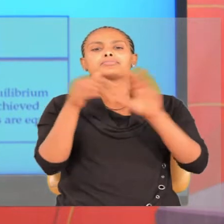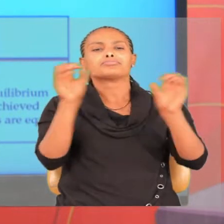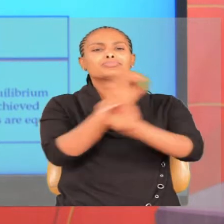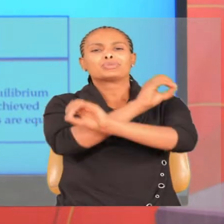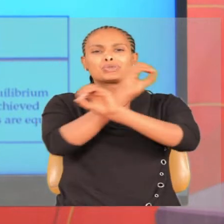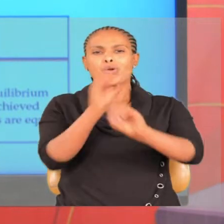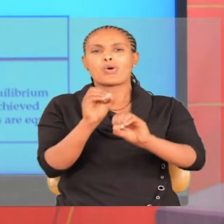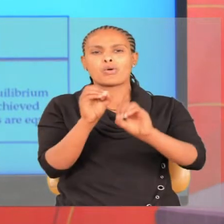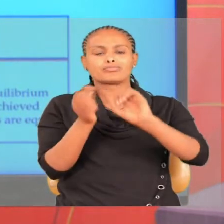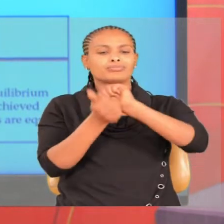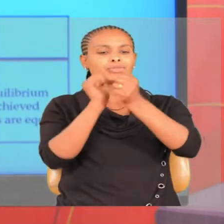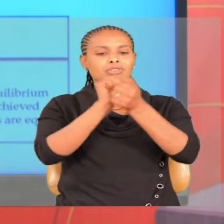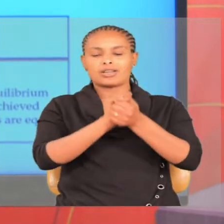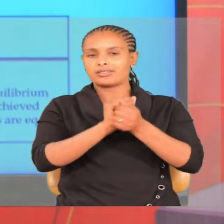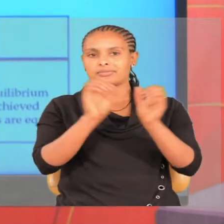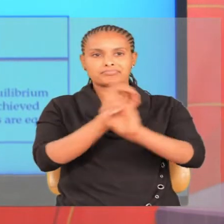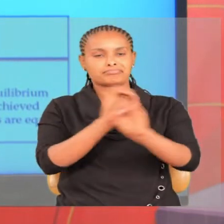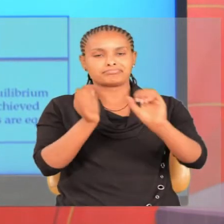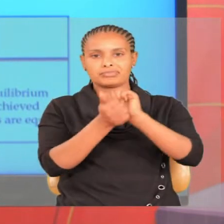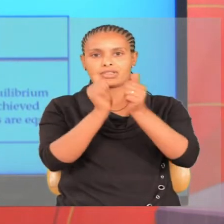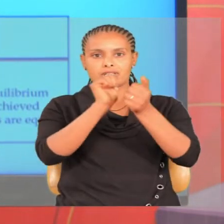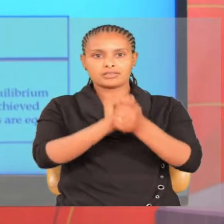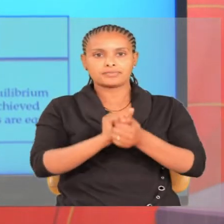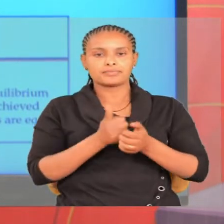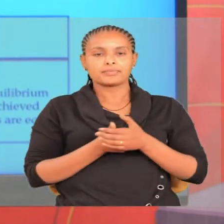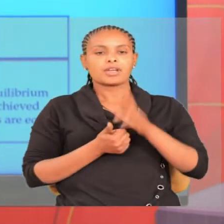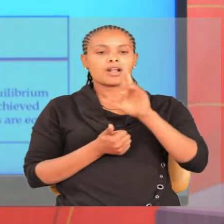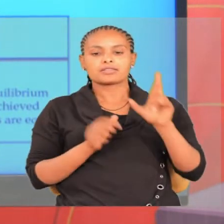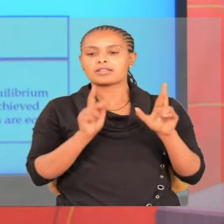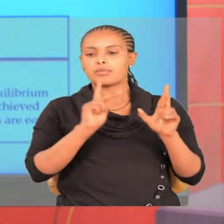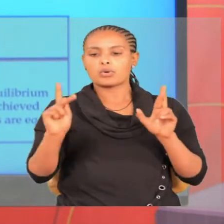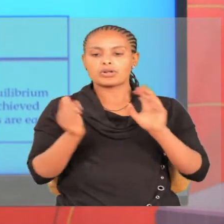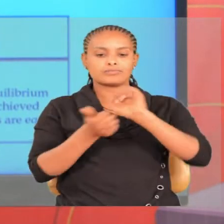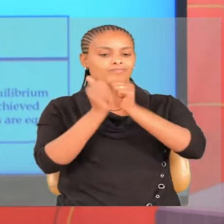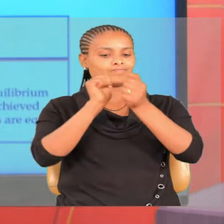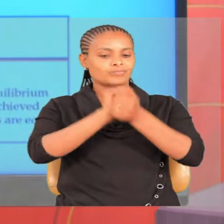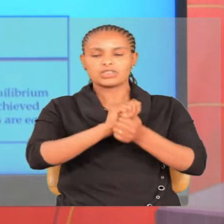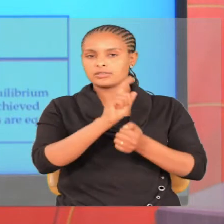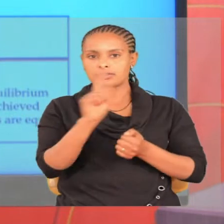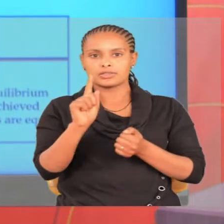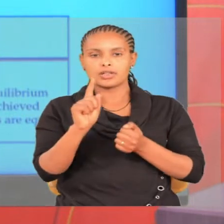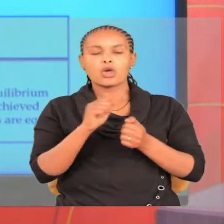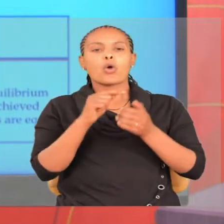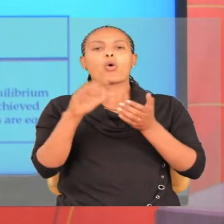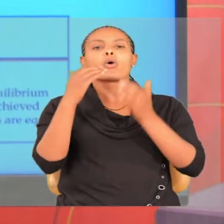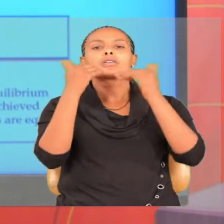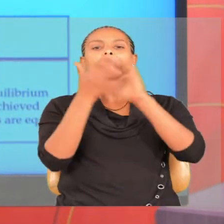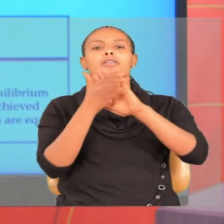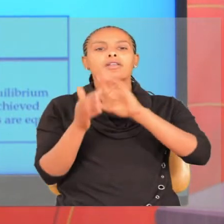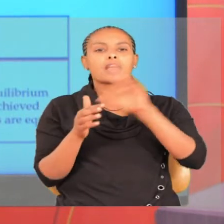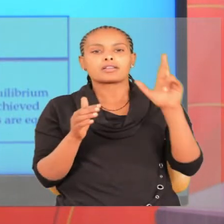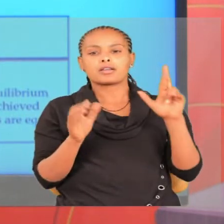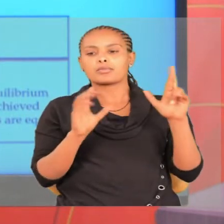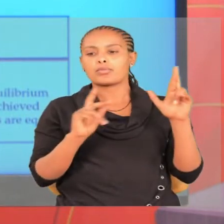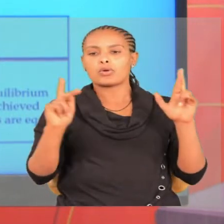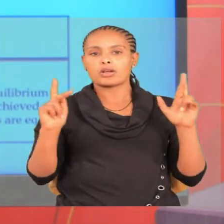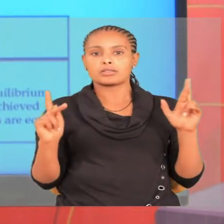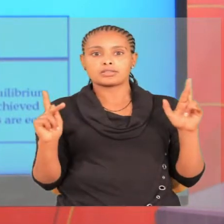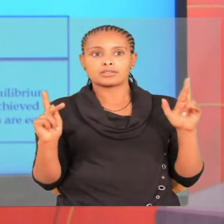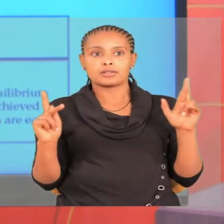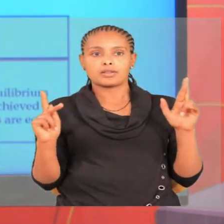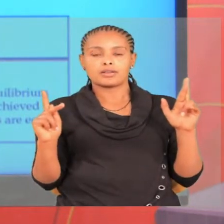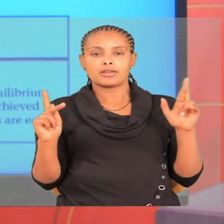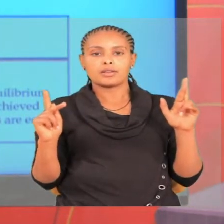no apparent change in concentration of reactants and products. Concentration of reactants and